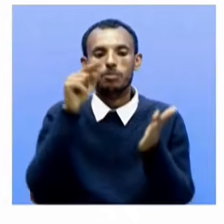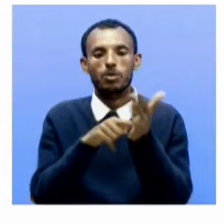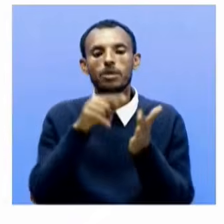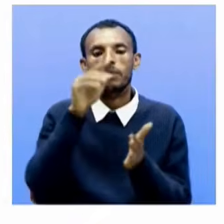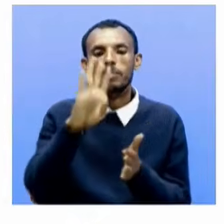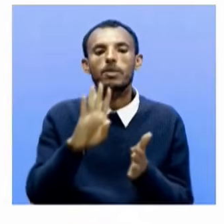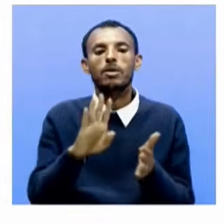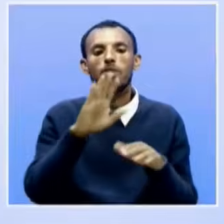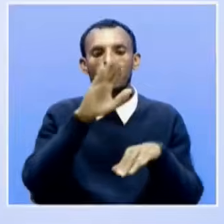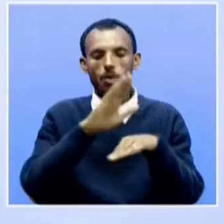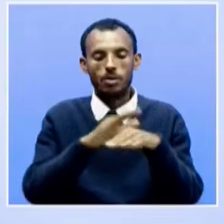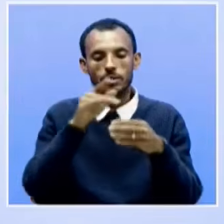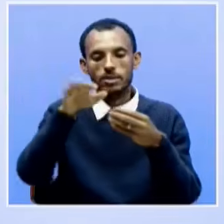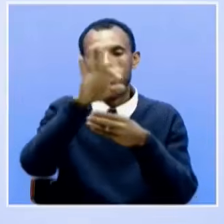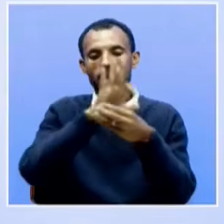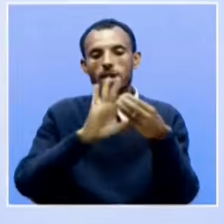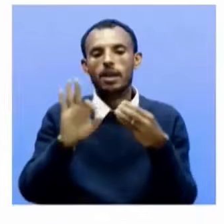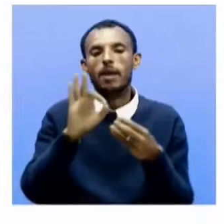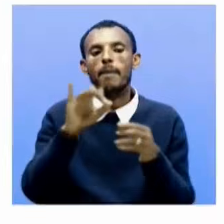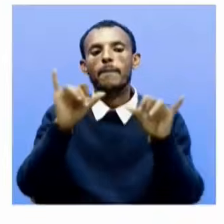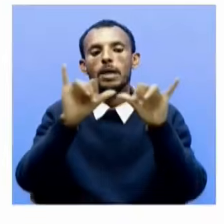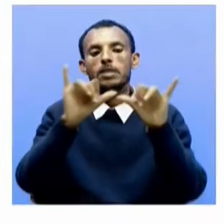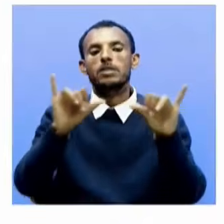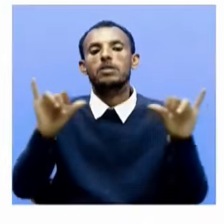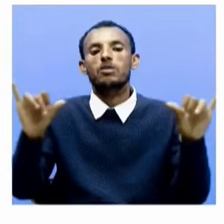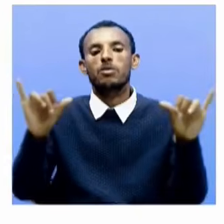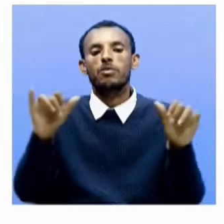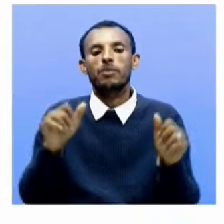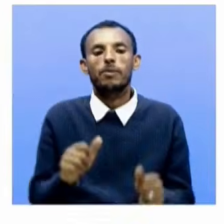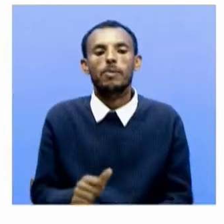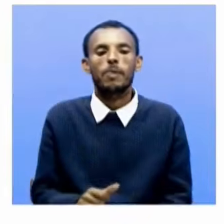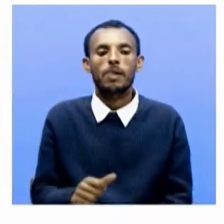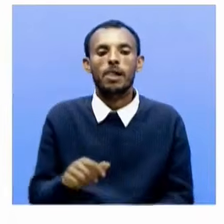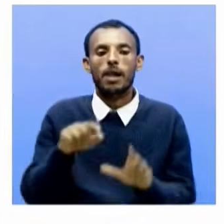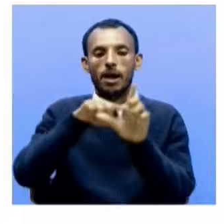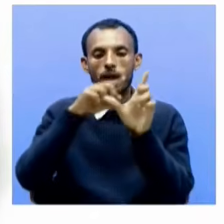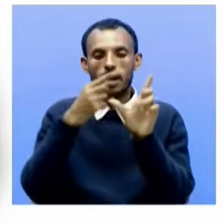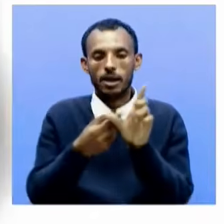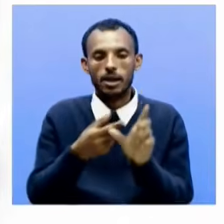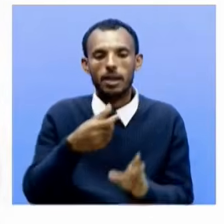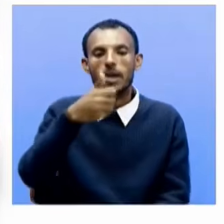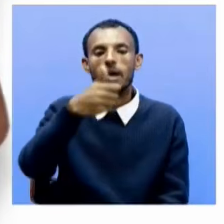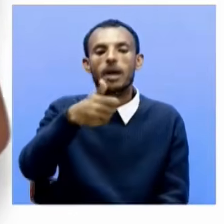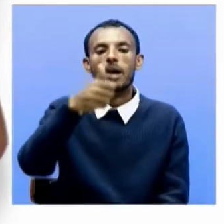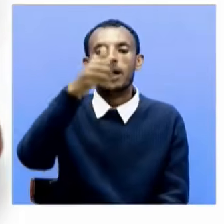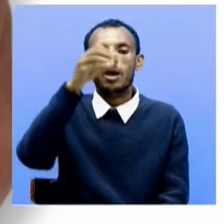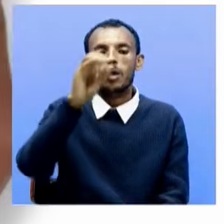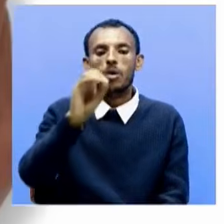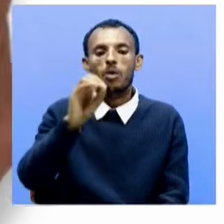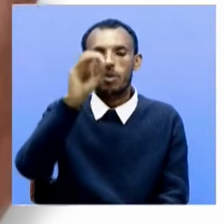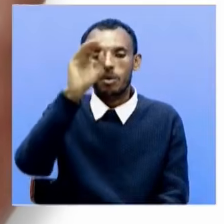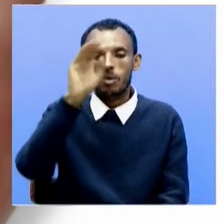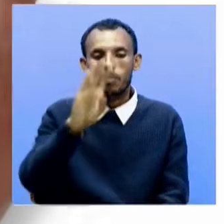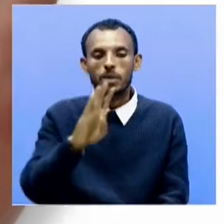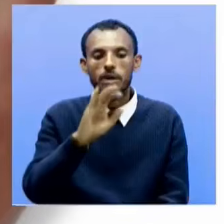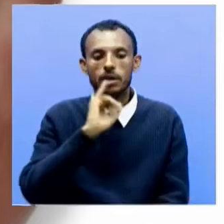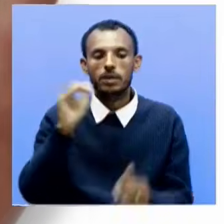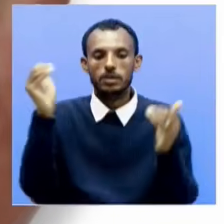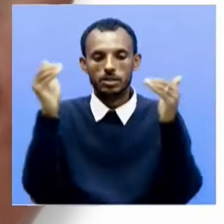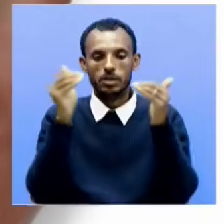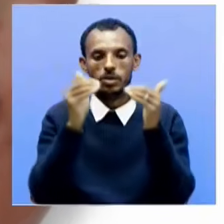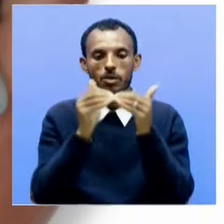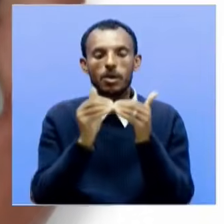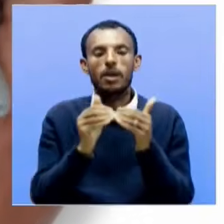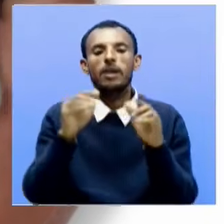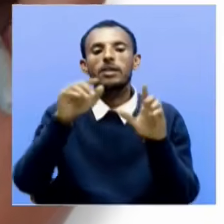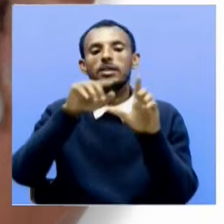on the circle, the measure of angle AOB is equal to the measure of